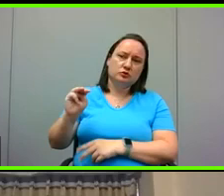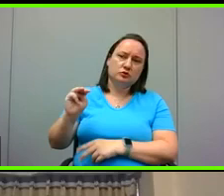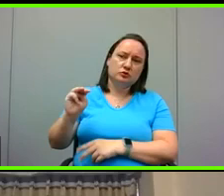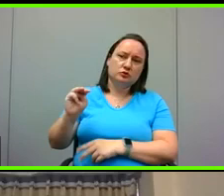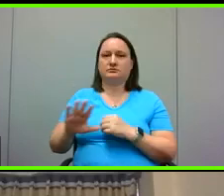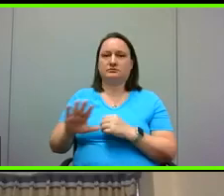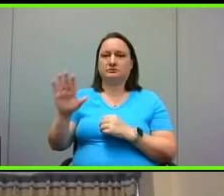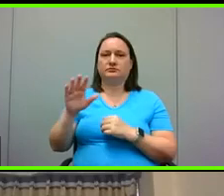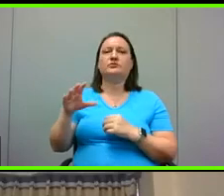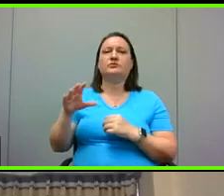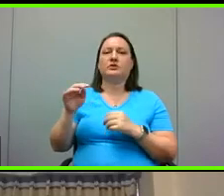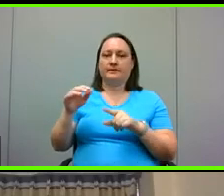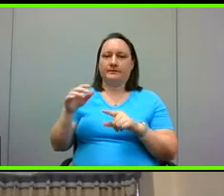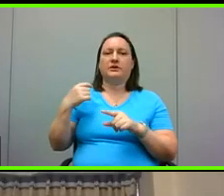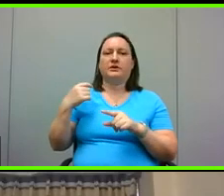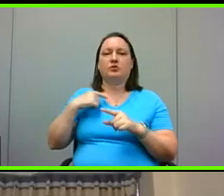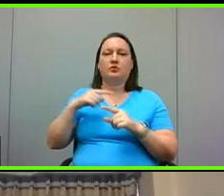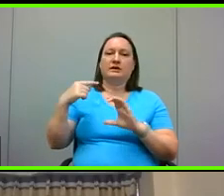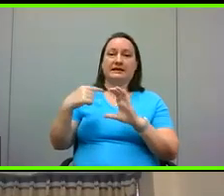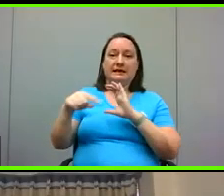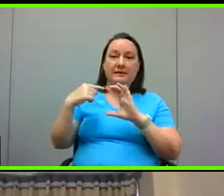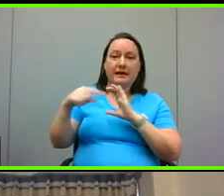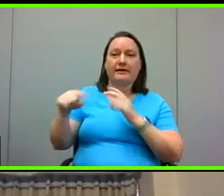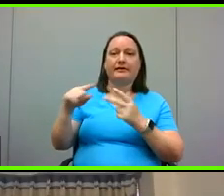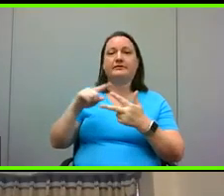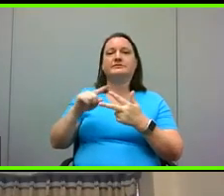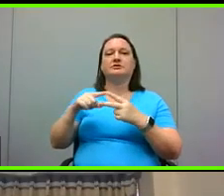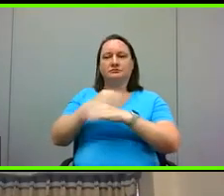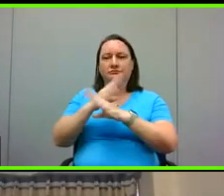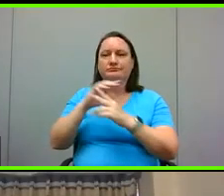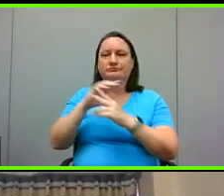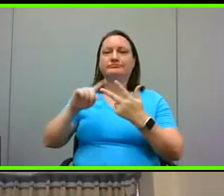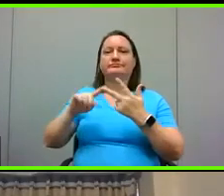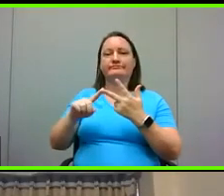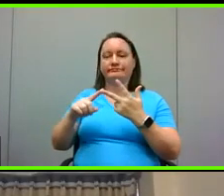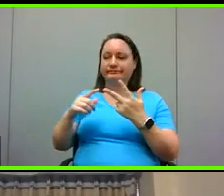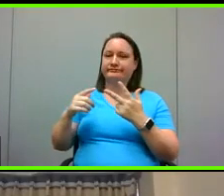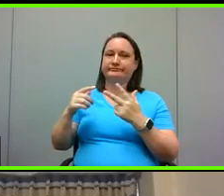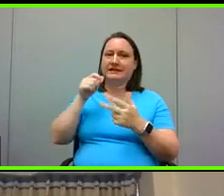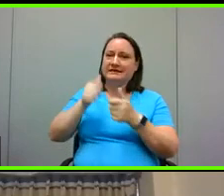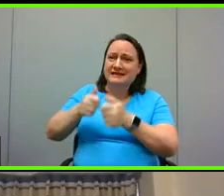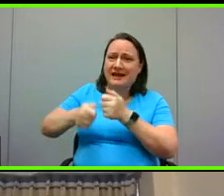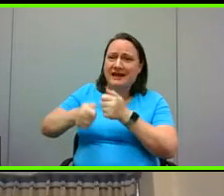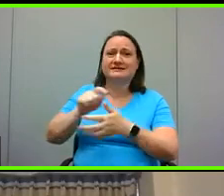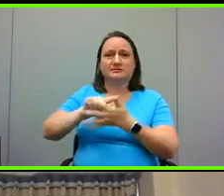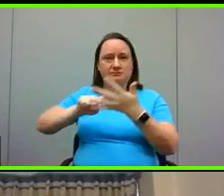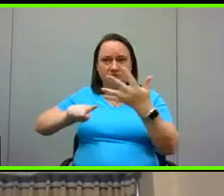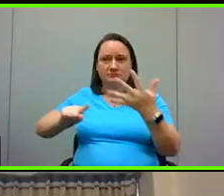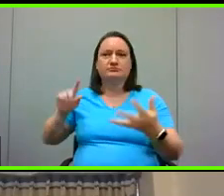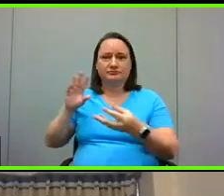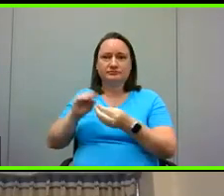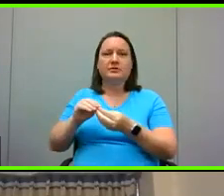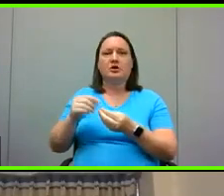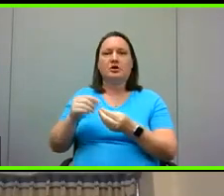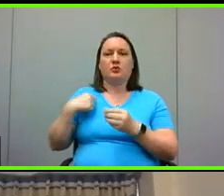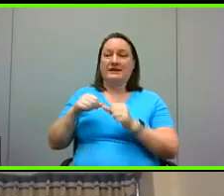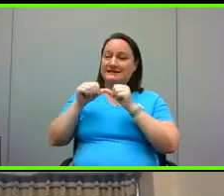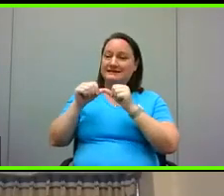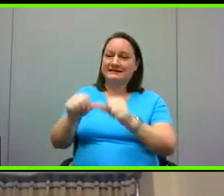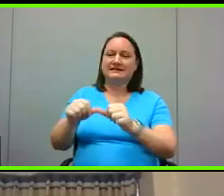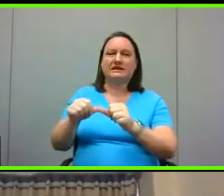counselors, actually did some creative things, and Dawn, you can speak to that if you choose to do so, on like YouTube for